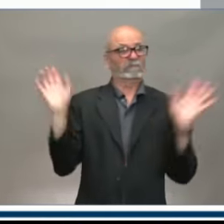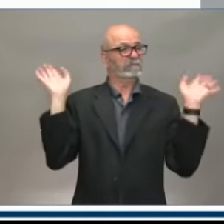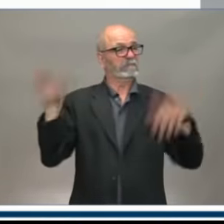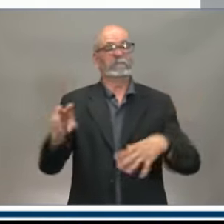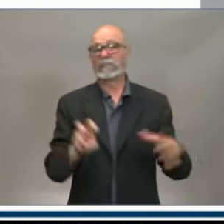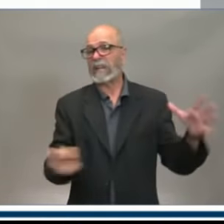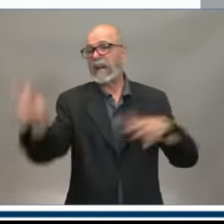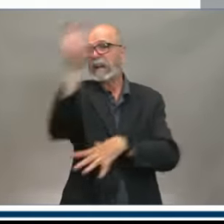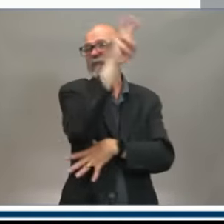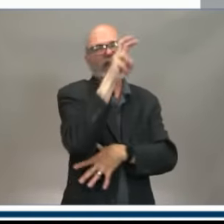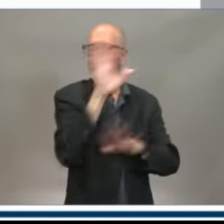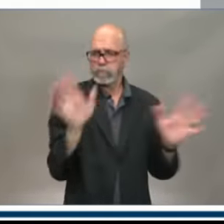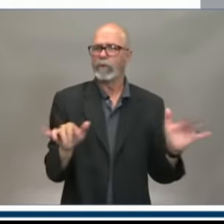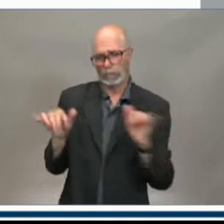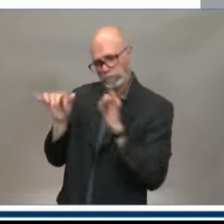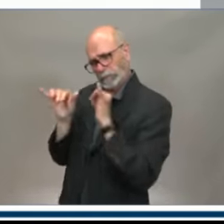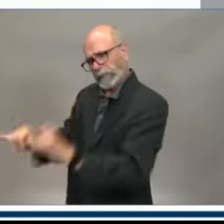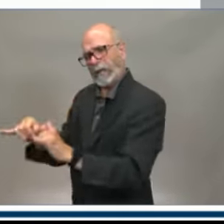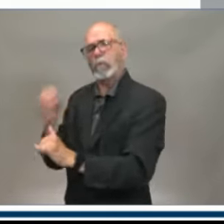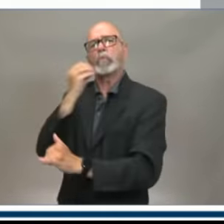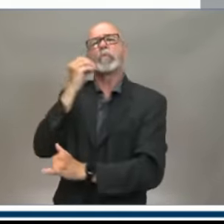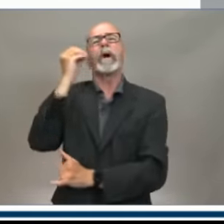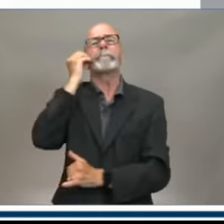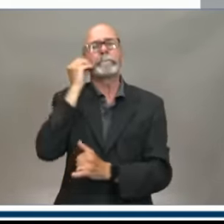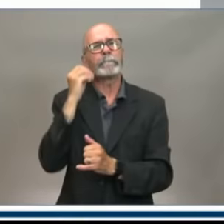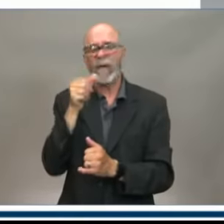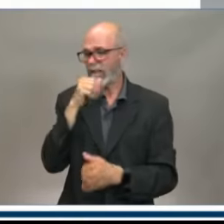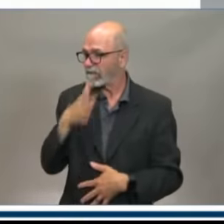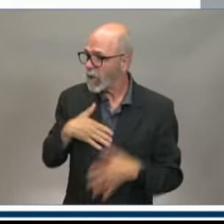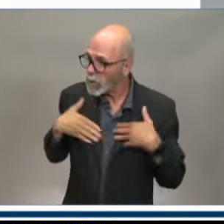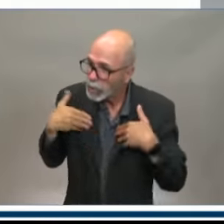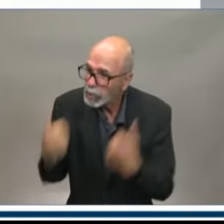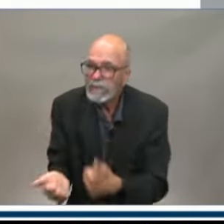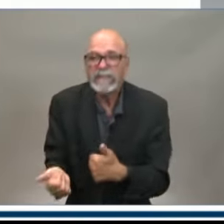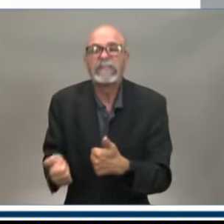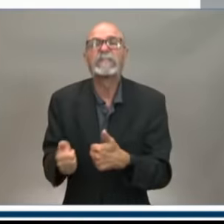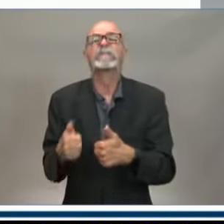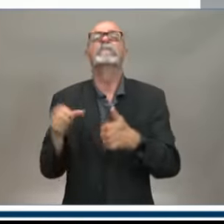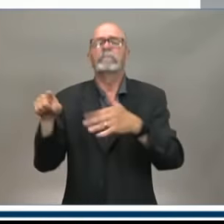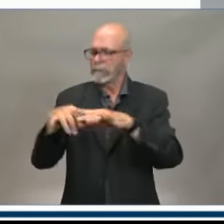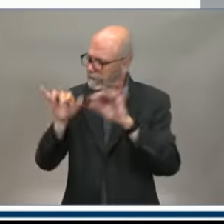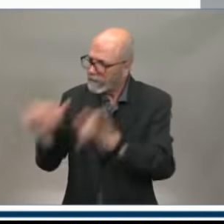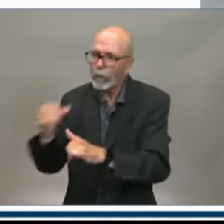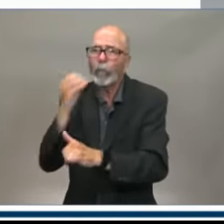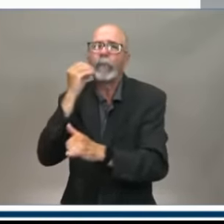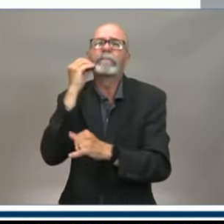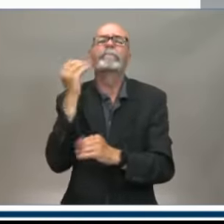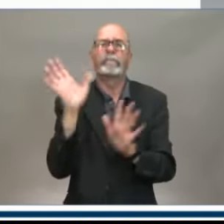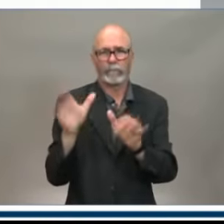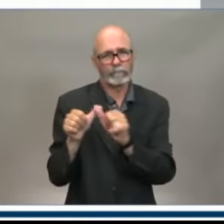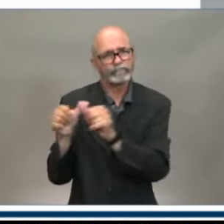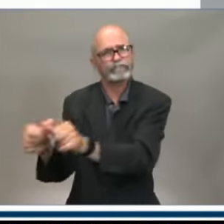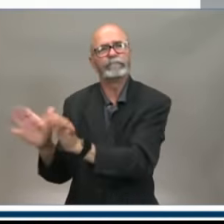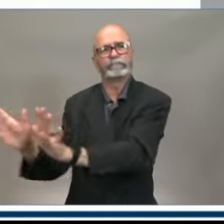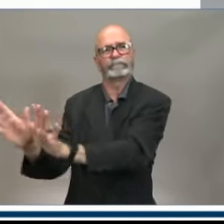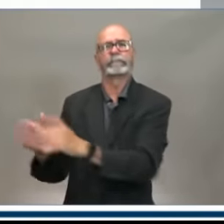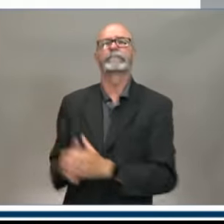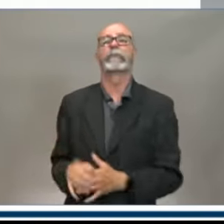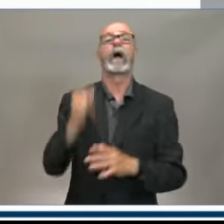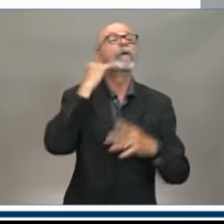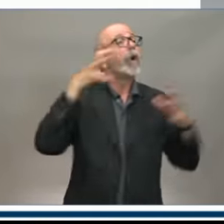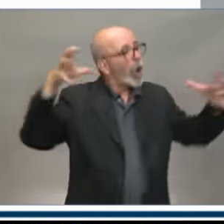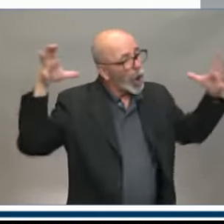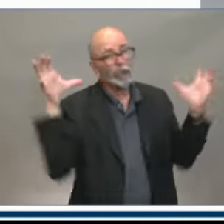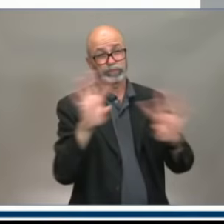whenever we can when we're unwell, and building support so that people can do that, limiting large groups of people getting